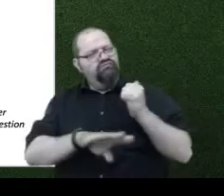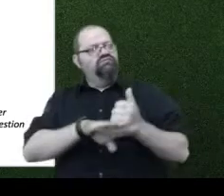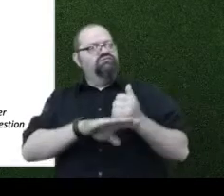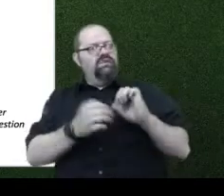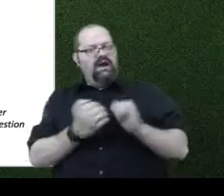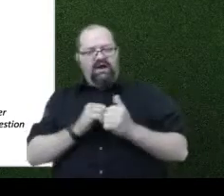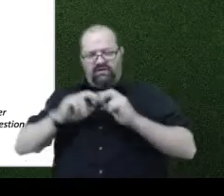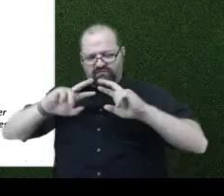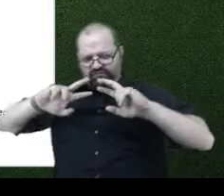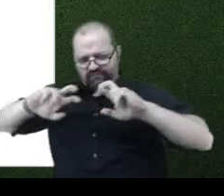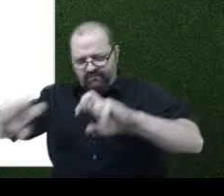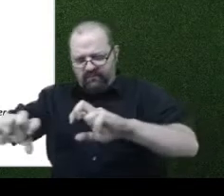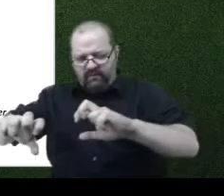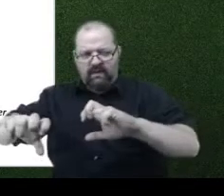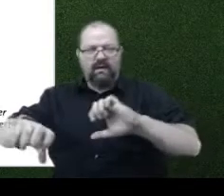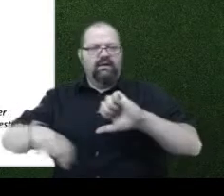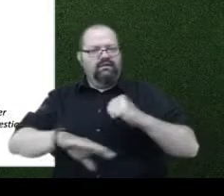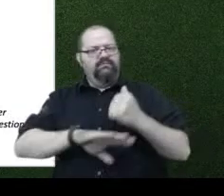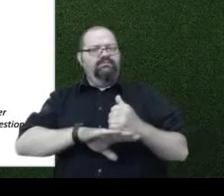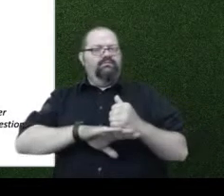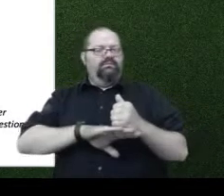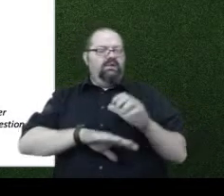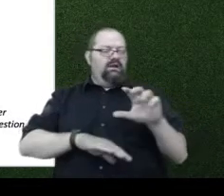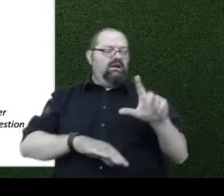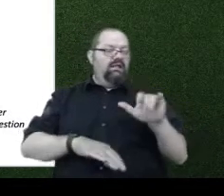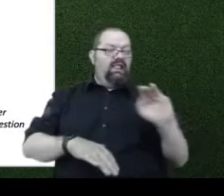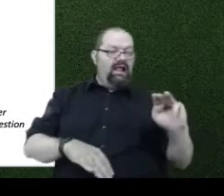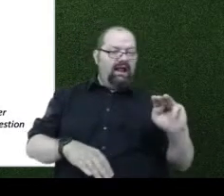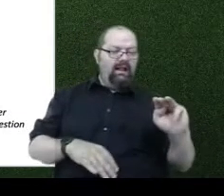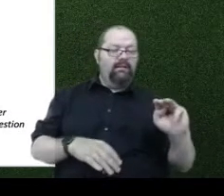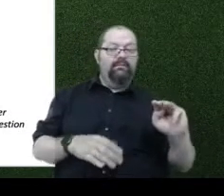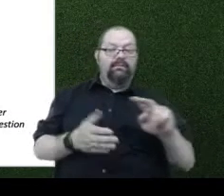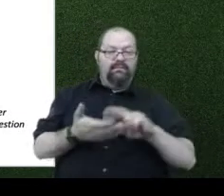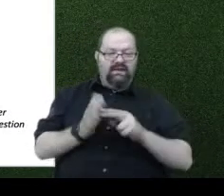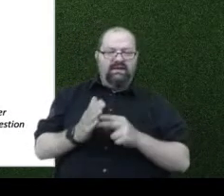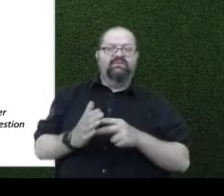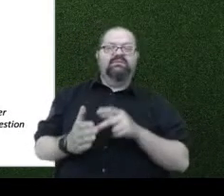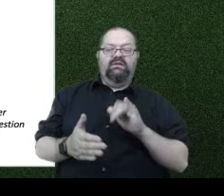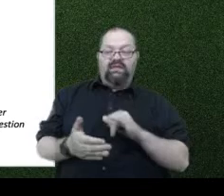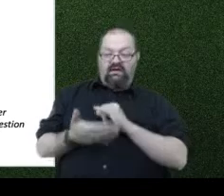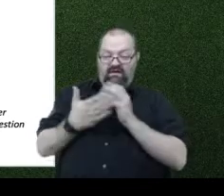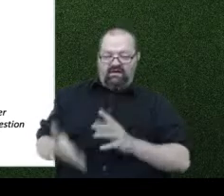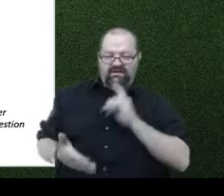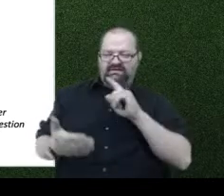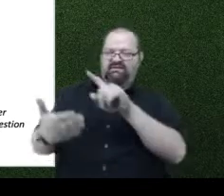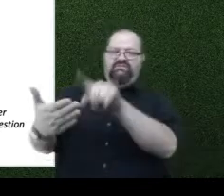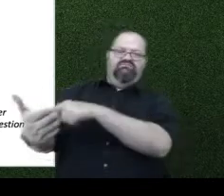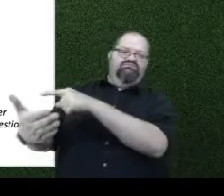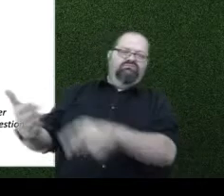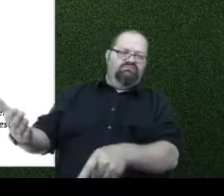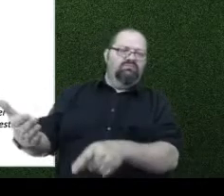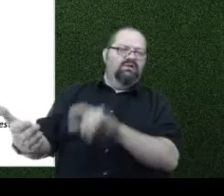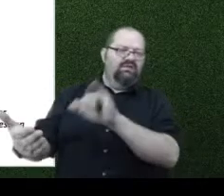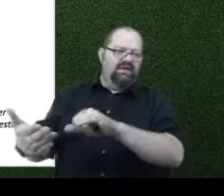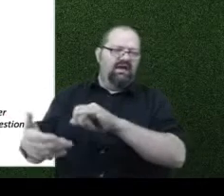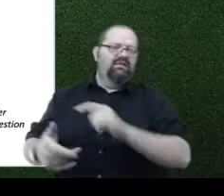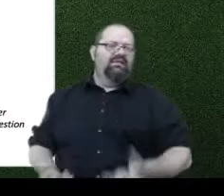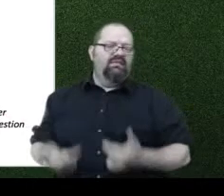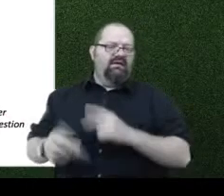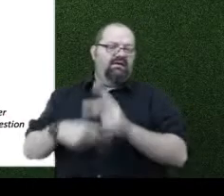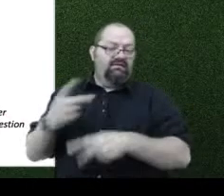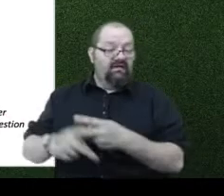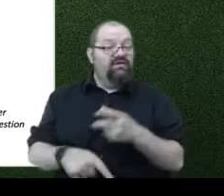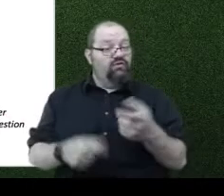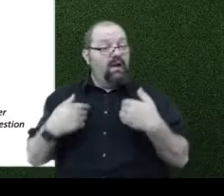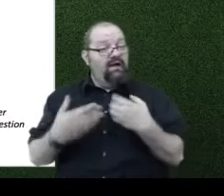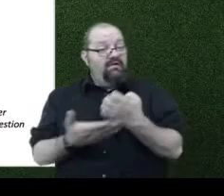a claim that the artist's message is one of condemning gluttony, and you have evidence to support your claim that the